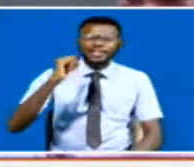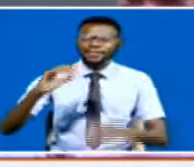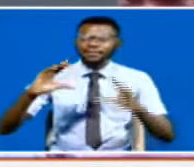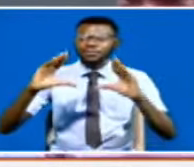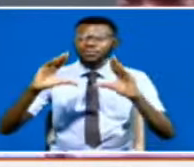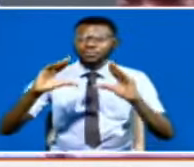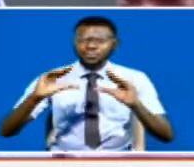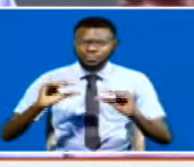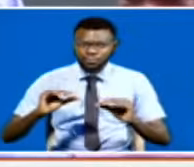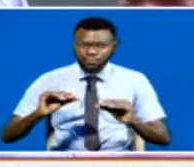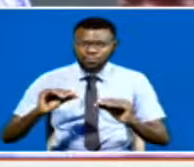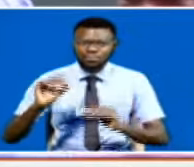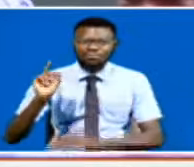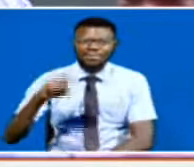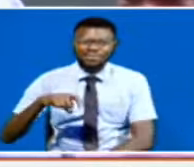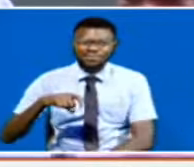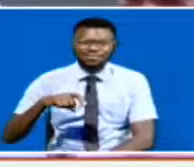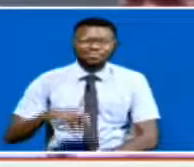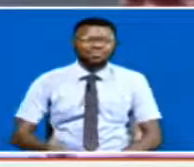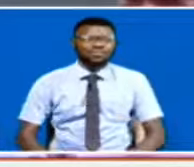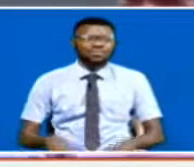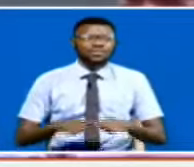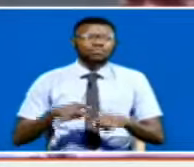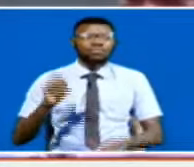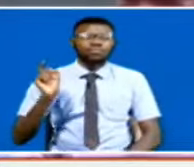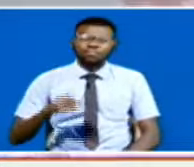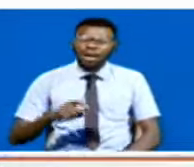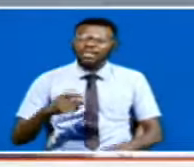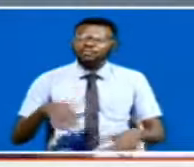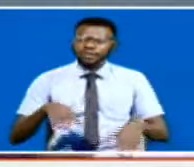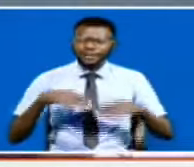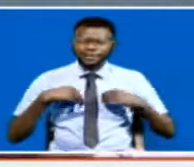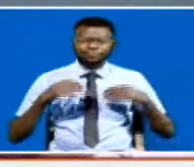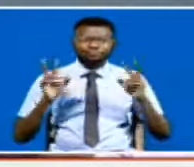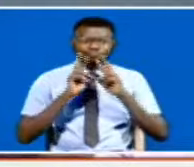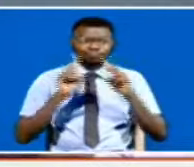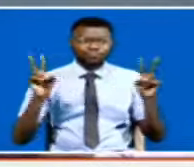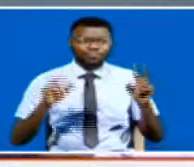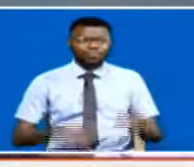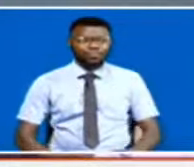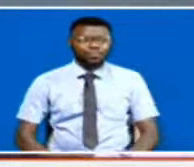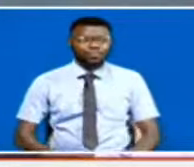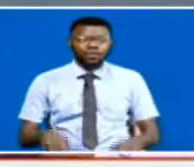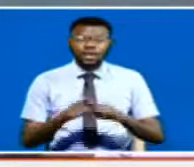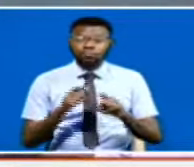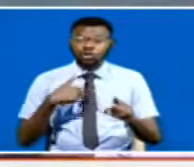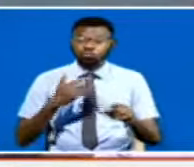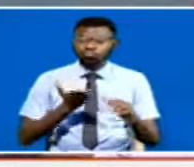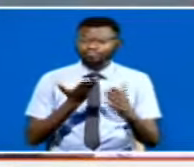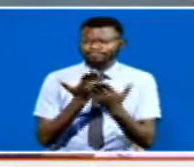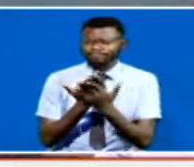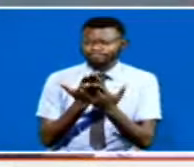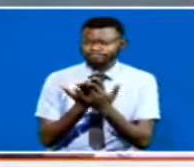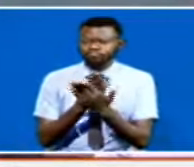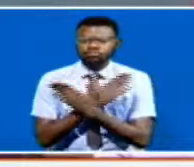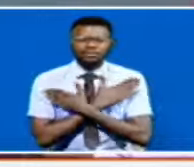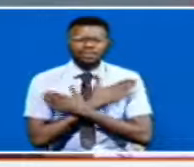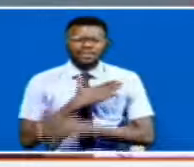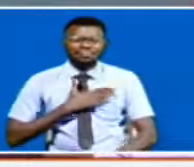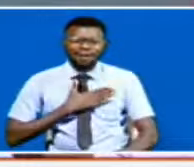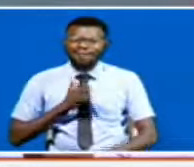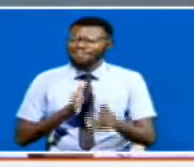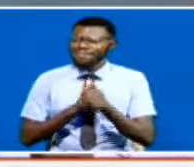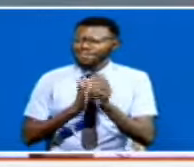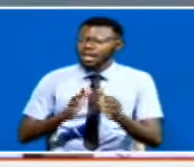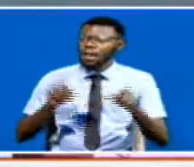on politics and we must embrace peace. Mimi na appeal kwa wanzangu viongozi, ni